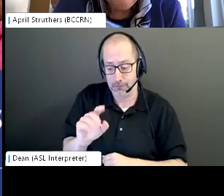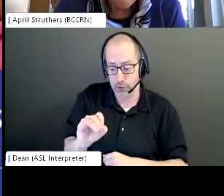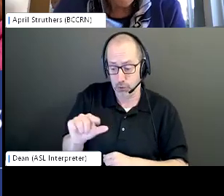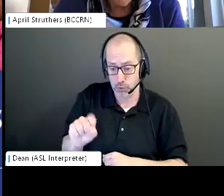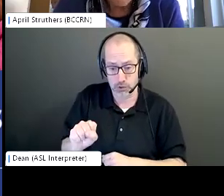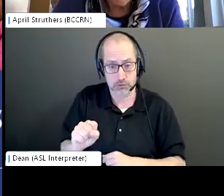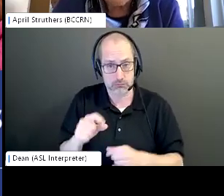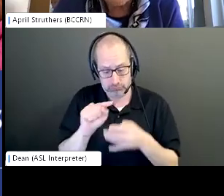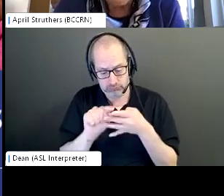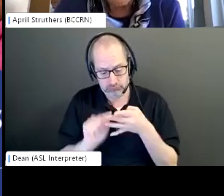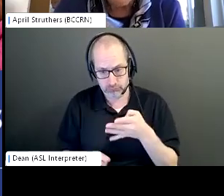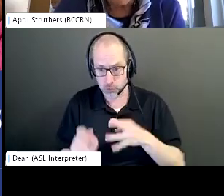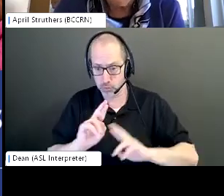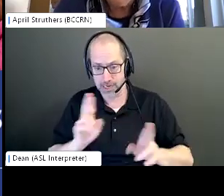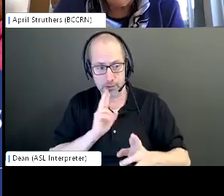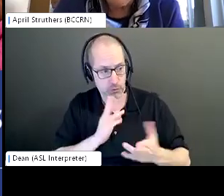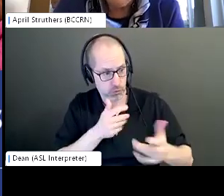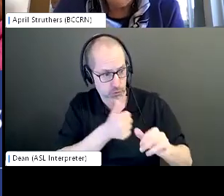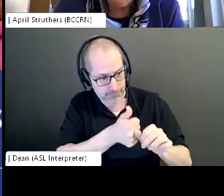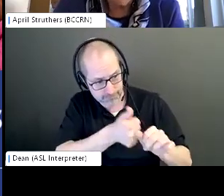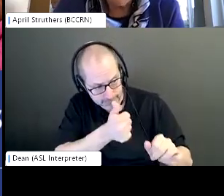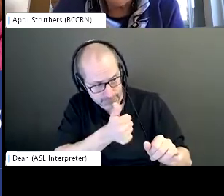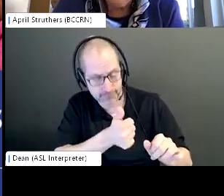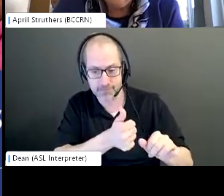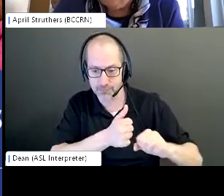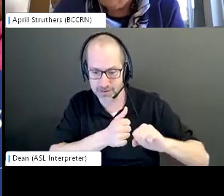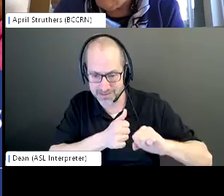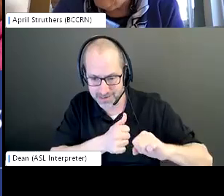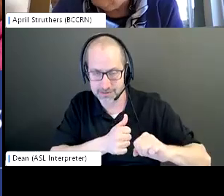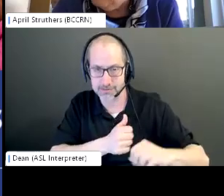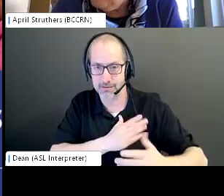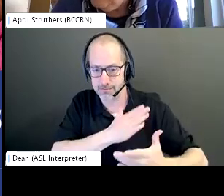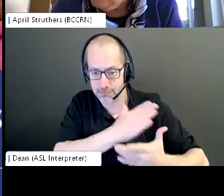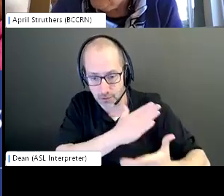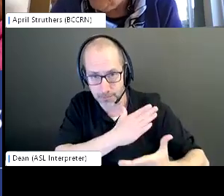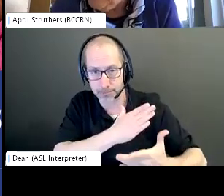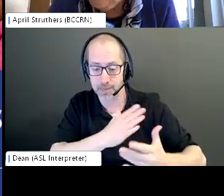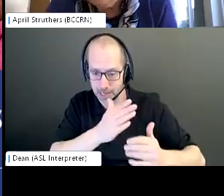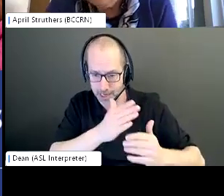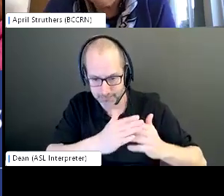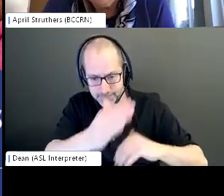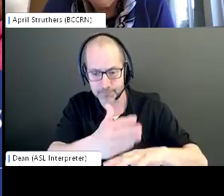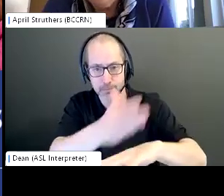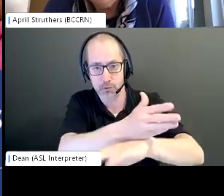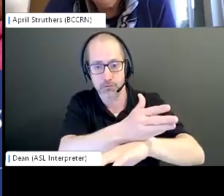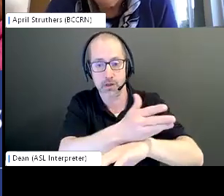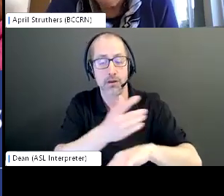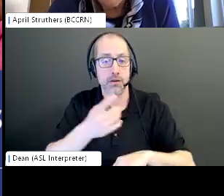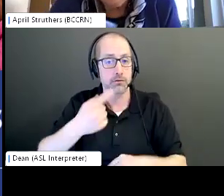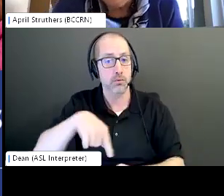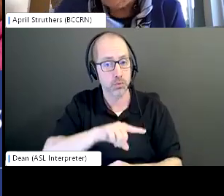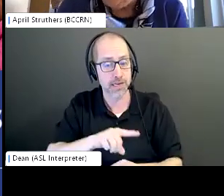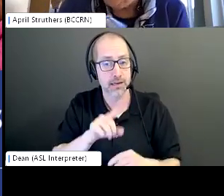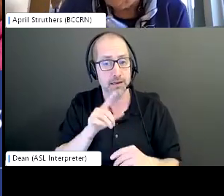that, and to move forward. So we are going to continue to bring